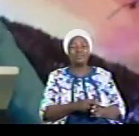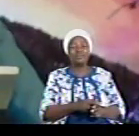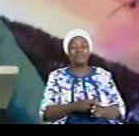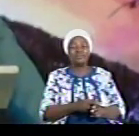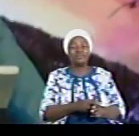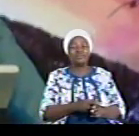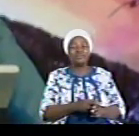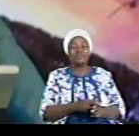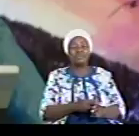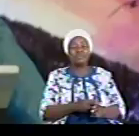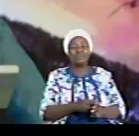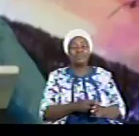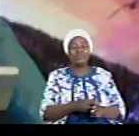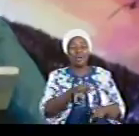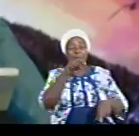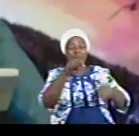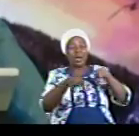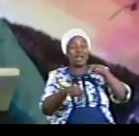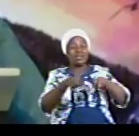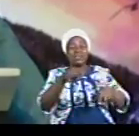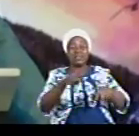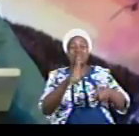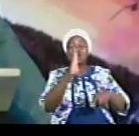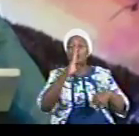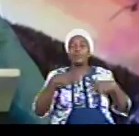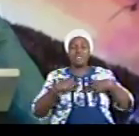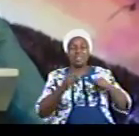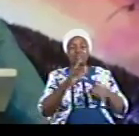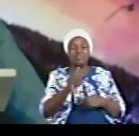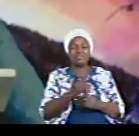paralysis be healed